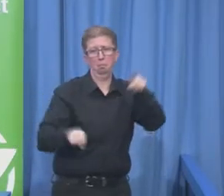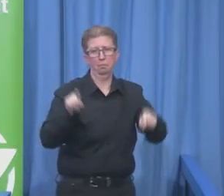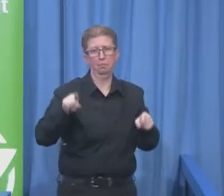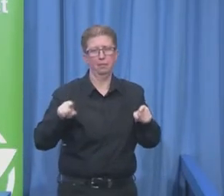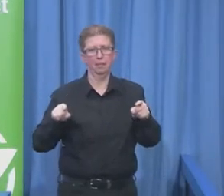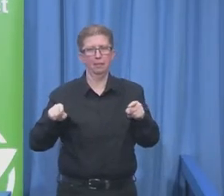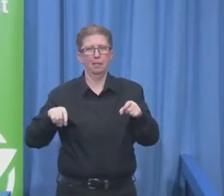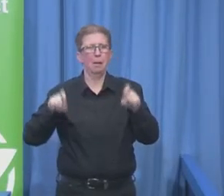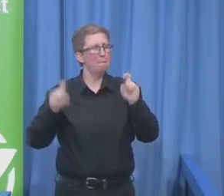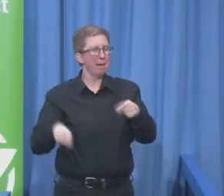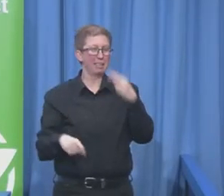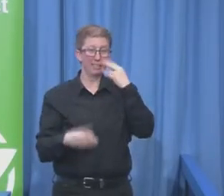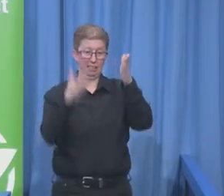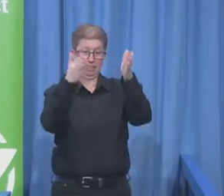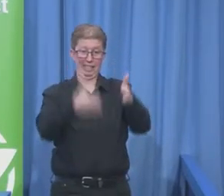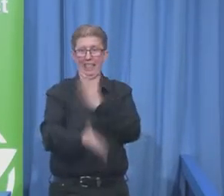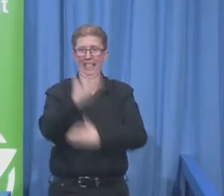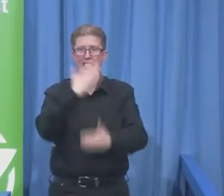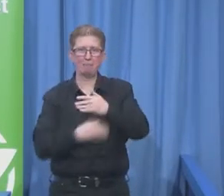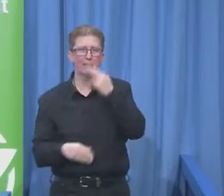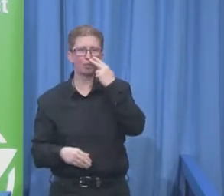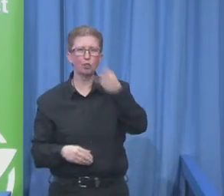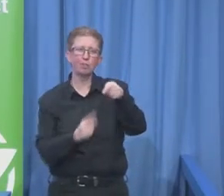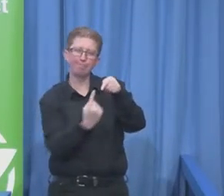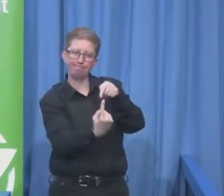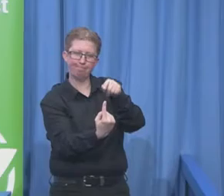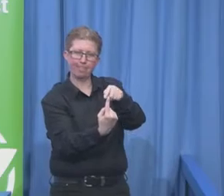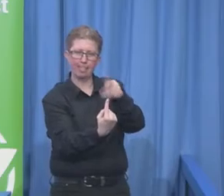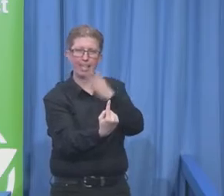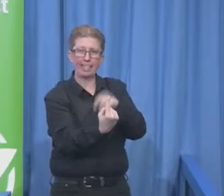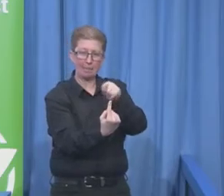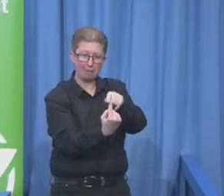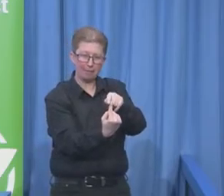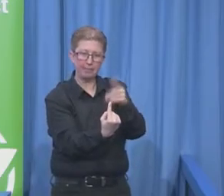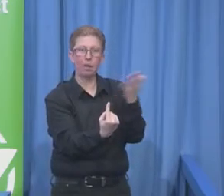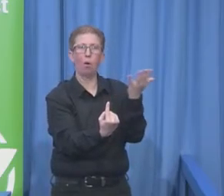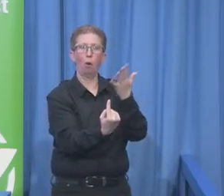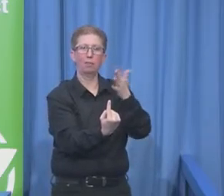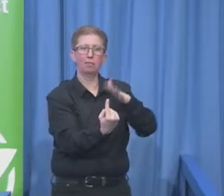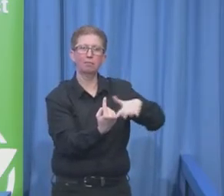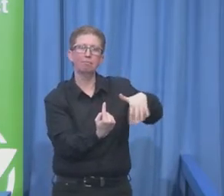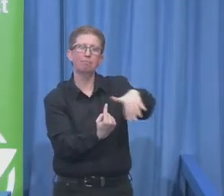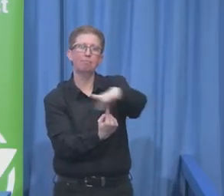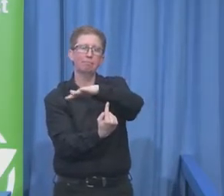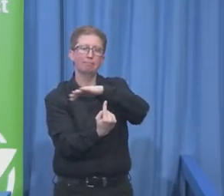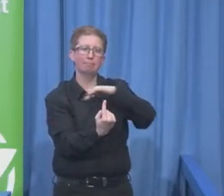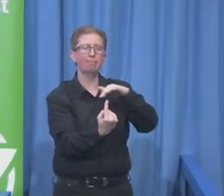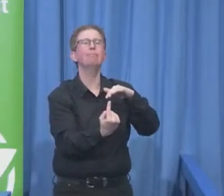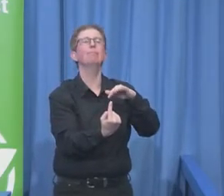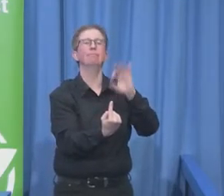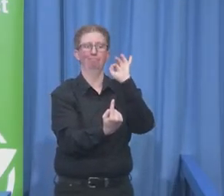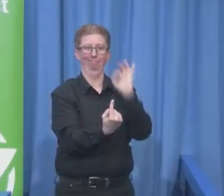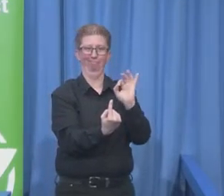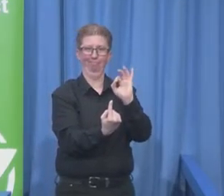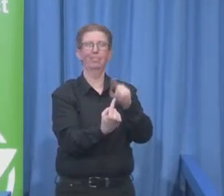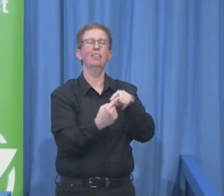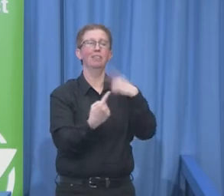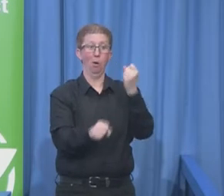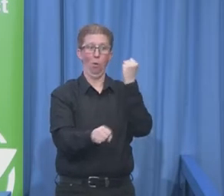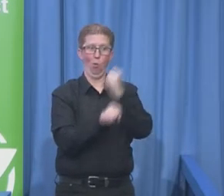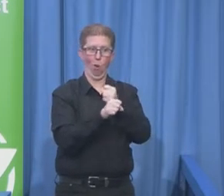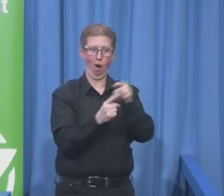important point in this model is it's very essential to have a job coach who would be shadowing the employee and working closely